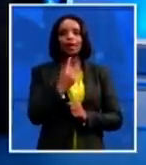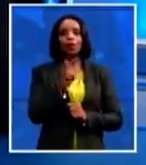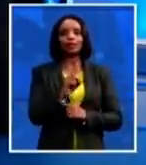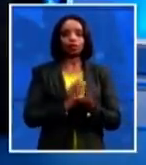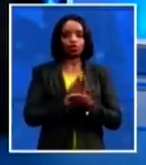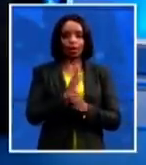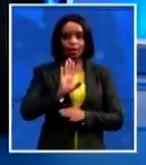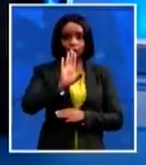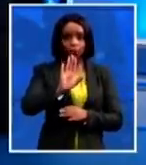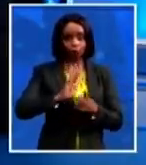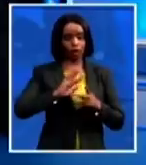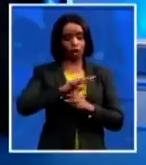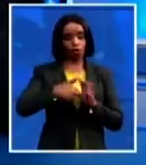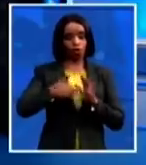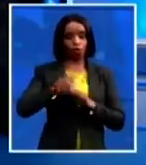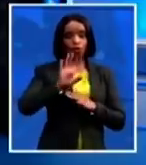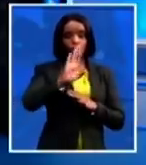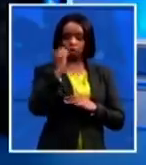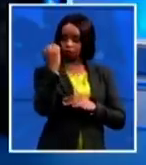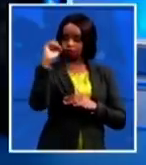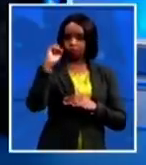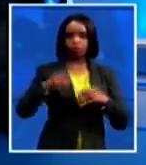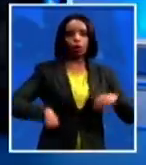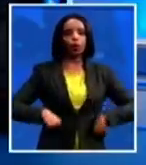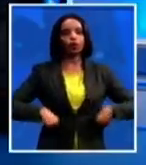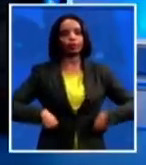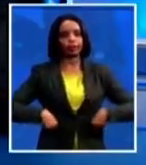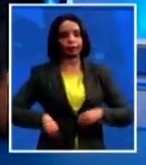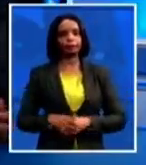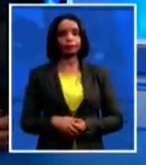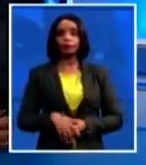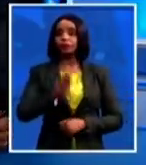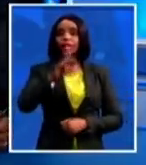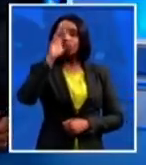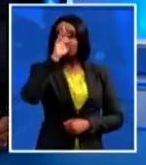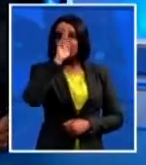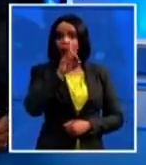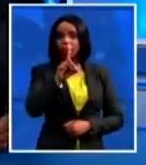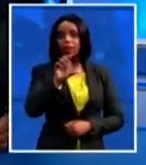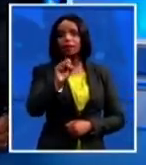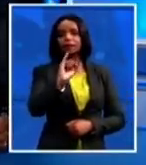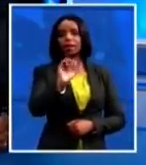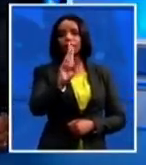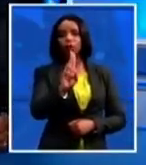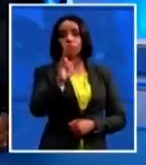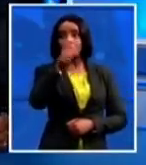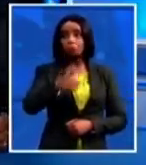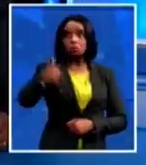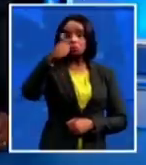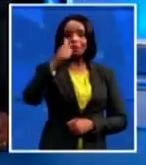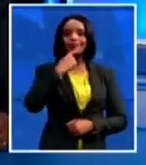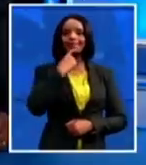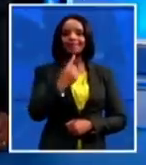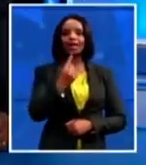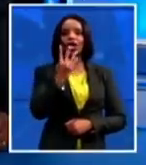he brings up, remember that SIU head Advocate Ndimu Tibi saying 14.8 billion worth of irregular contracts are